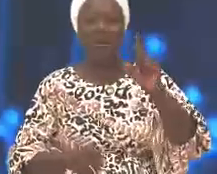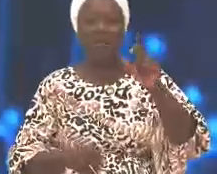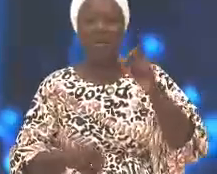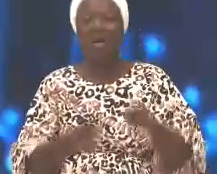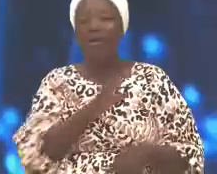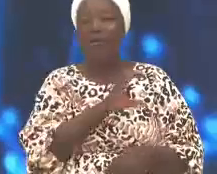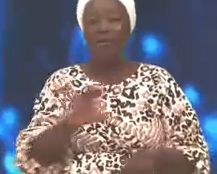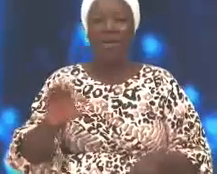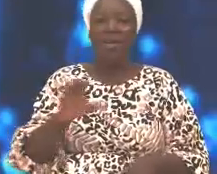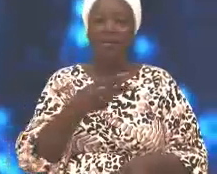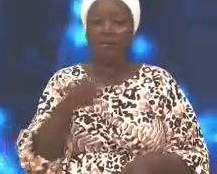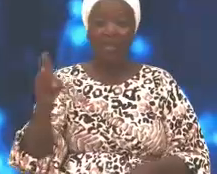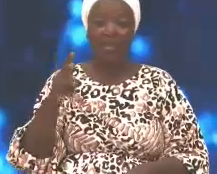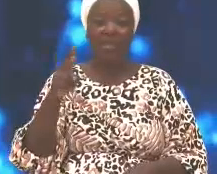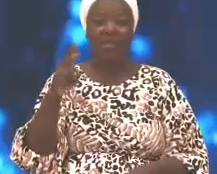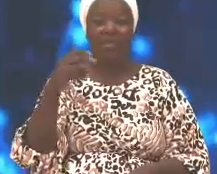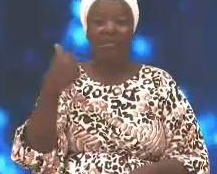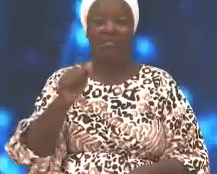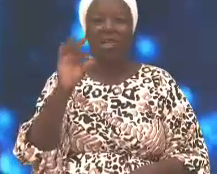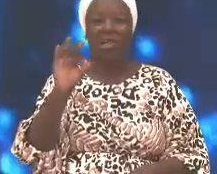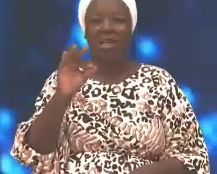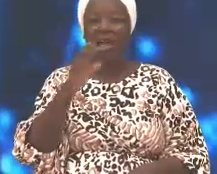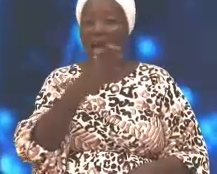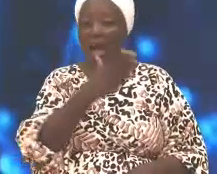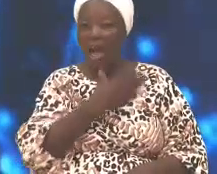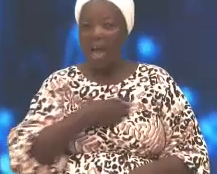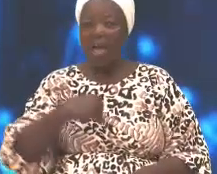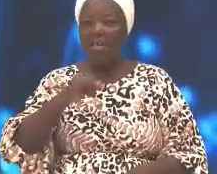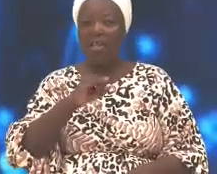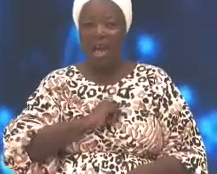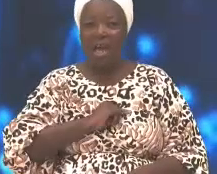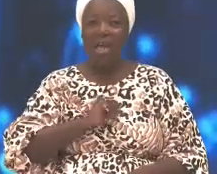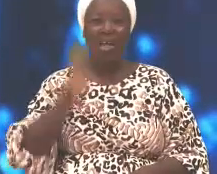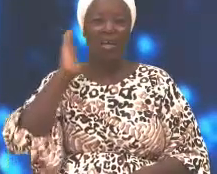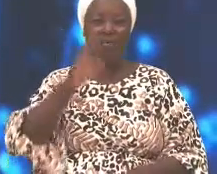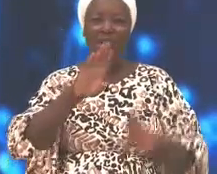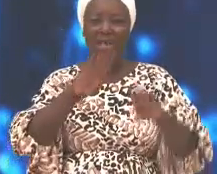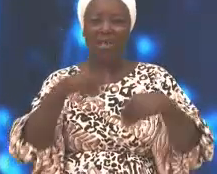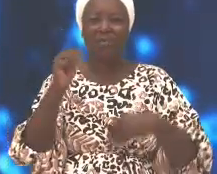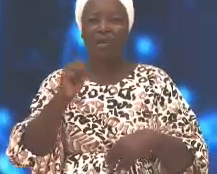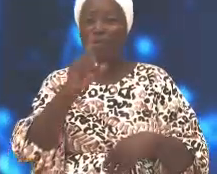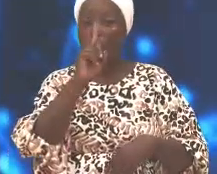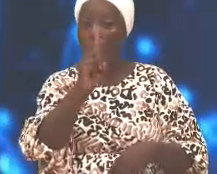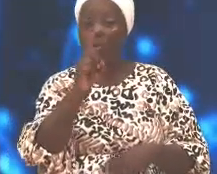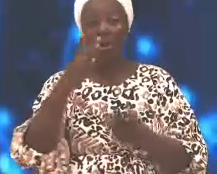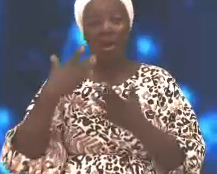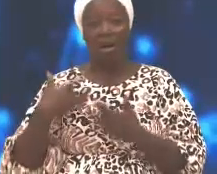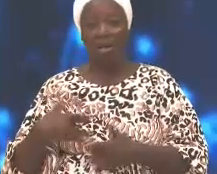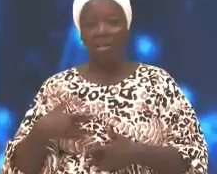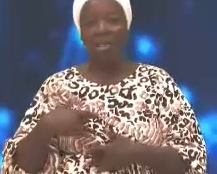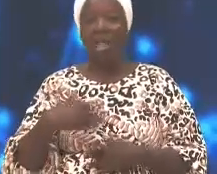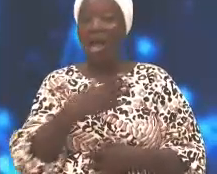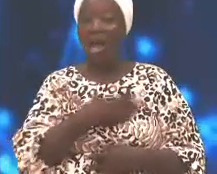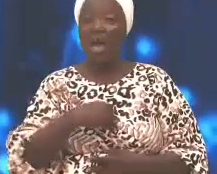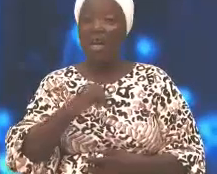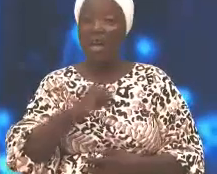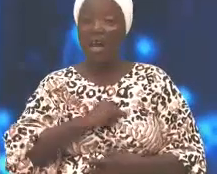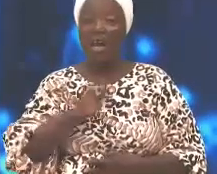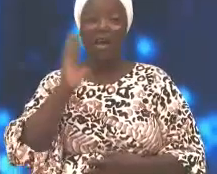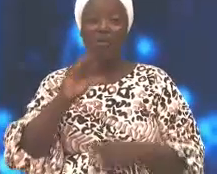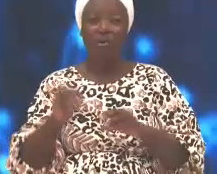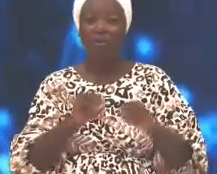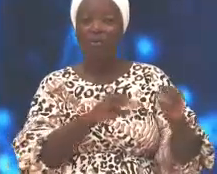I will give them one heart. I will give them one heart. And I will put a new